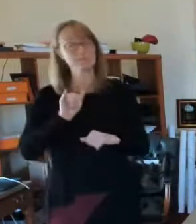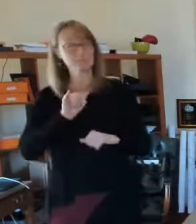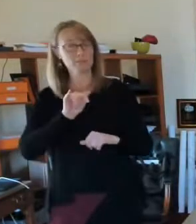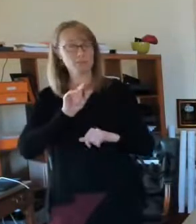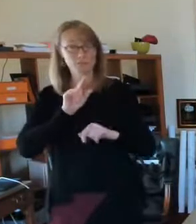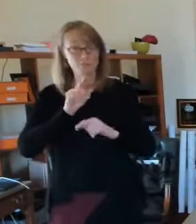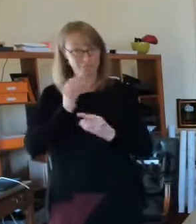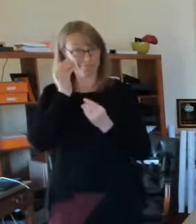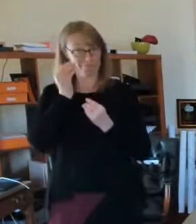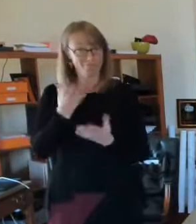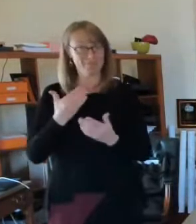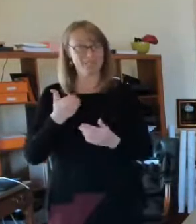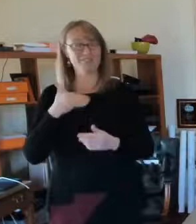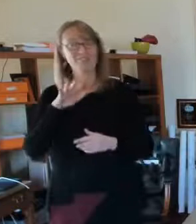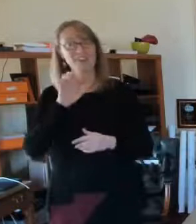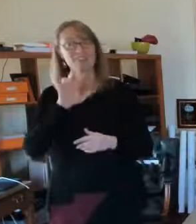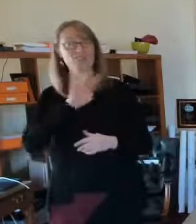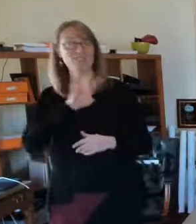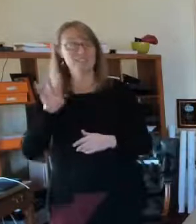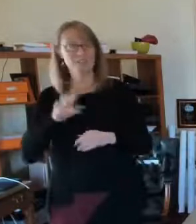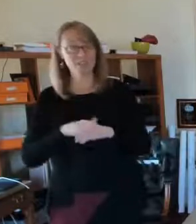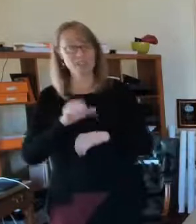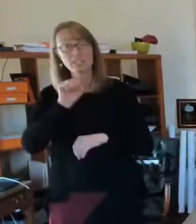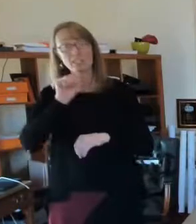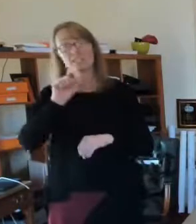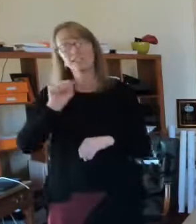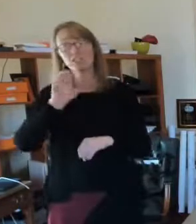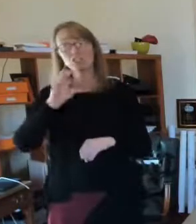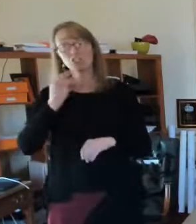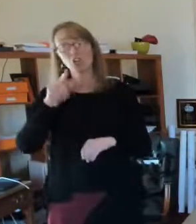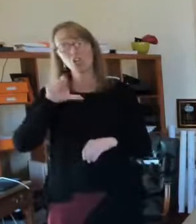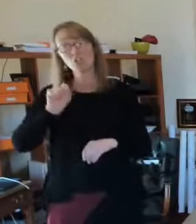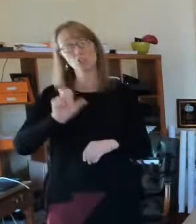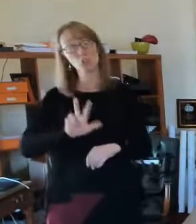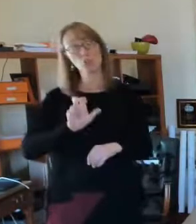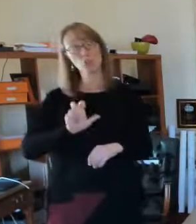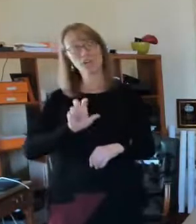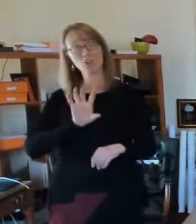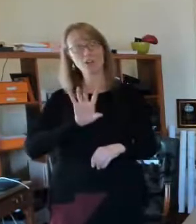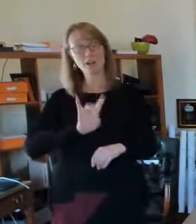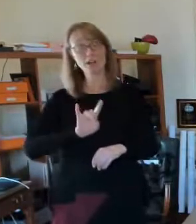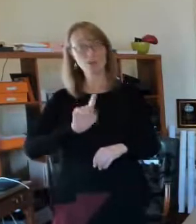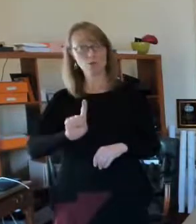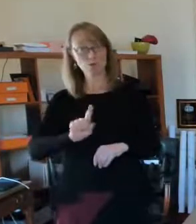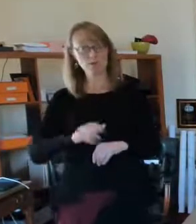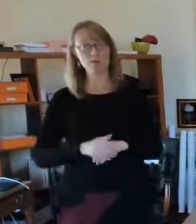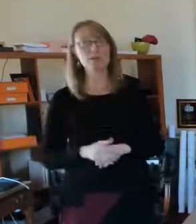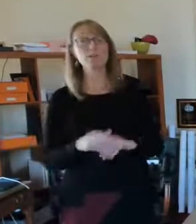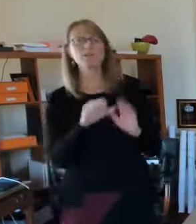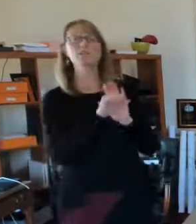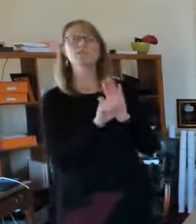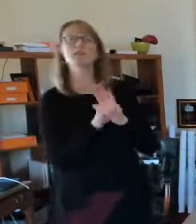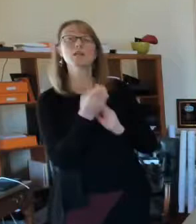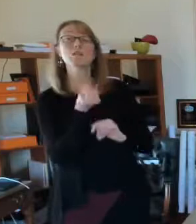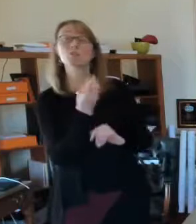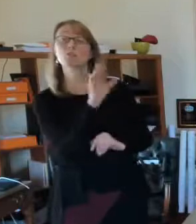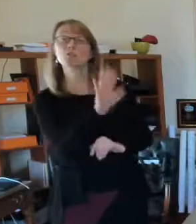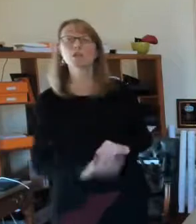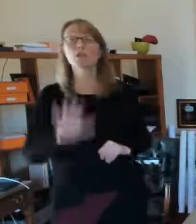577. St. Charles reported 381. The state of Missouri